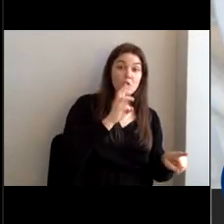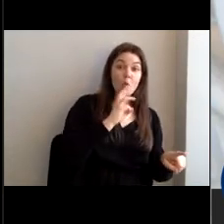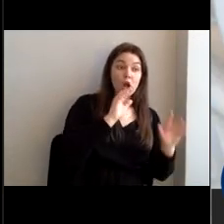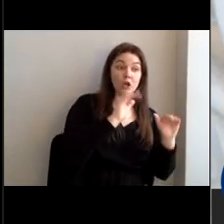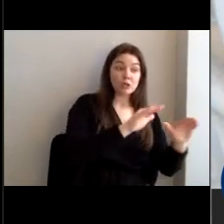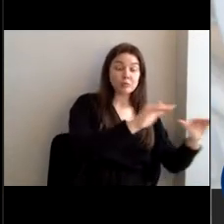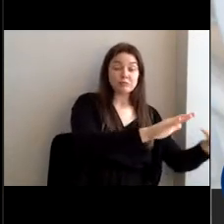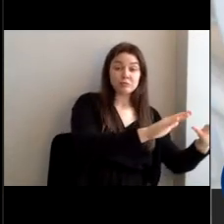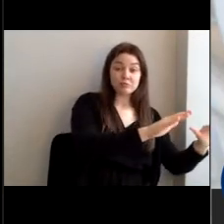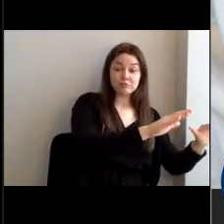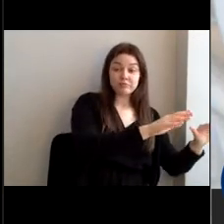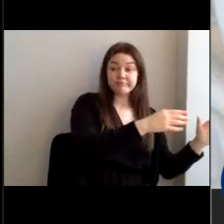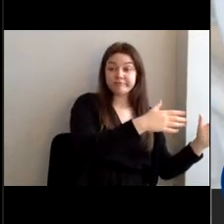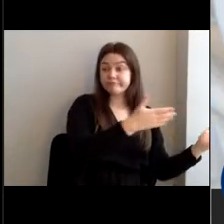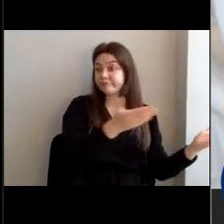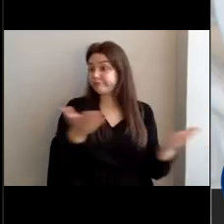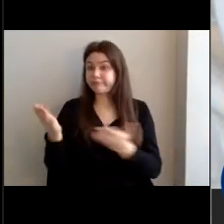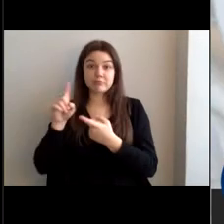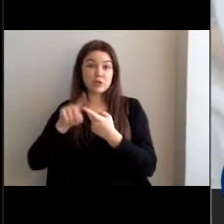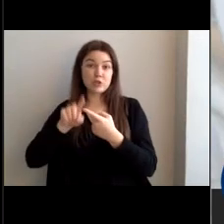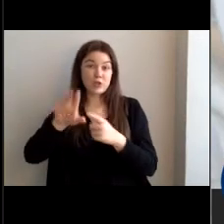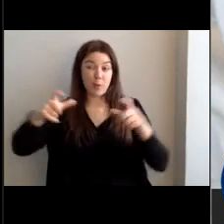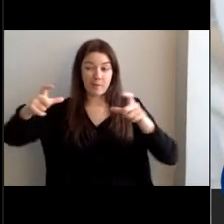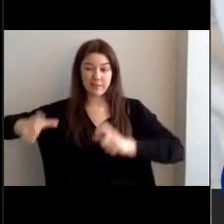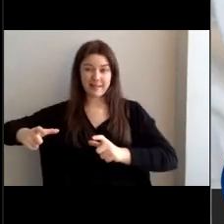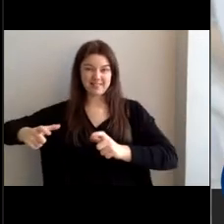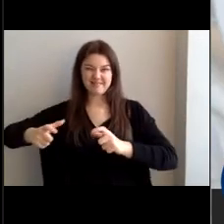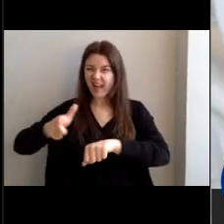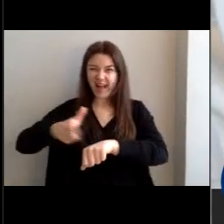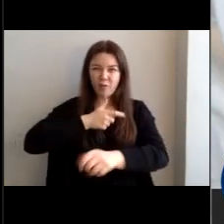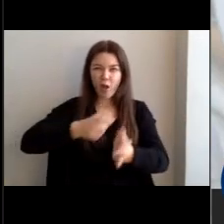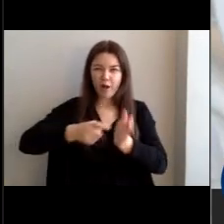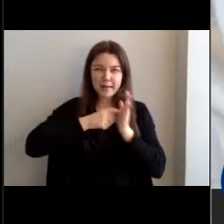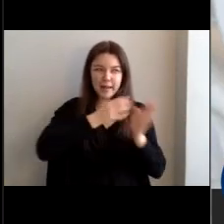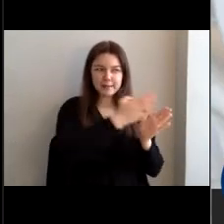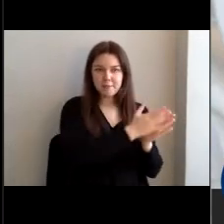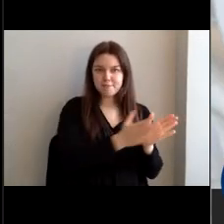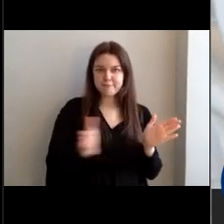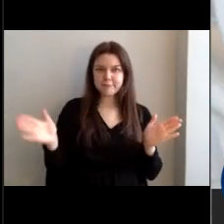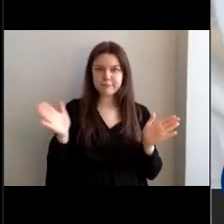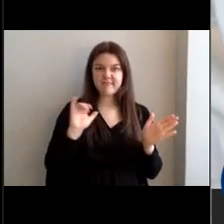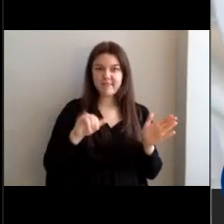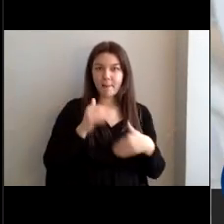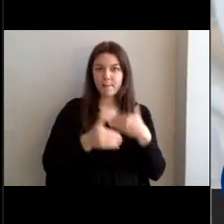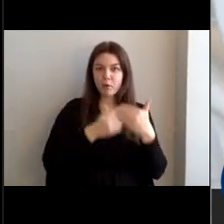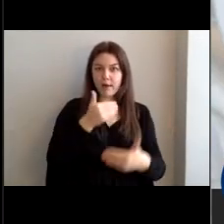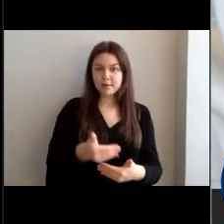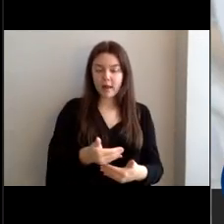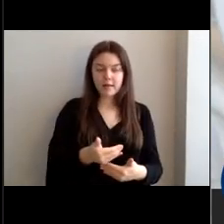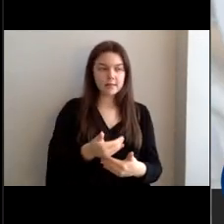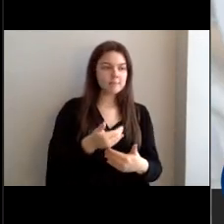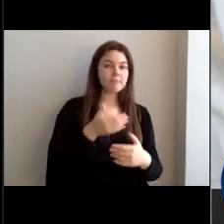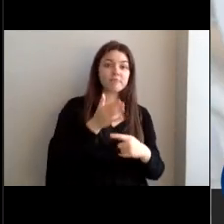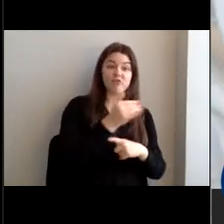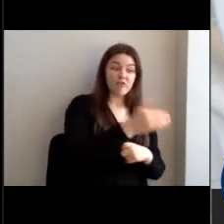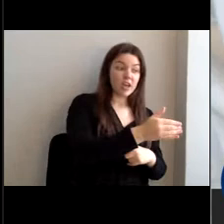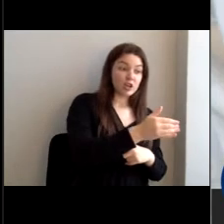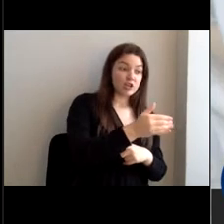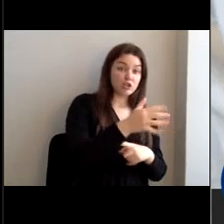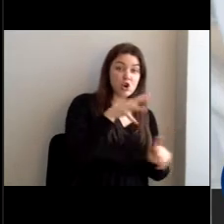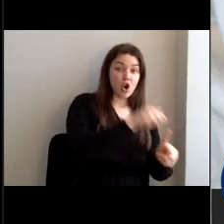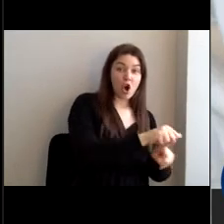those lobsters might be shipped overseas. Do you have an estimate of how long it would take from being caught to being served